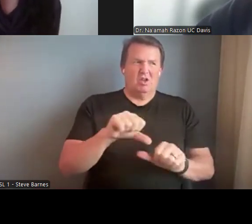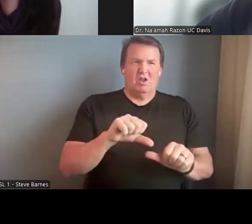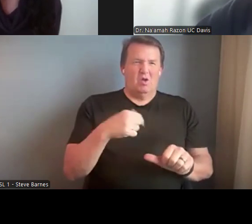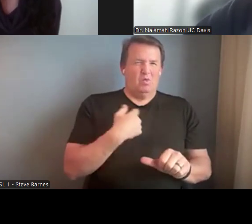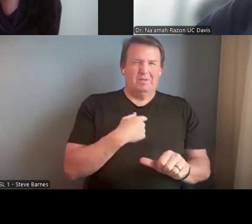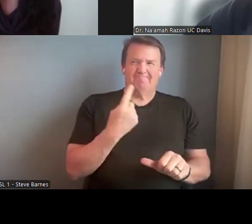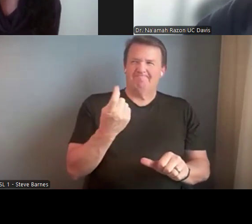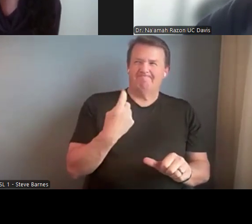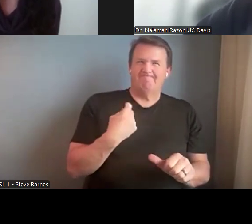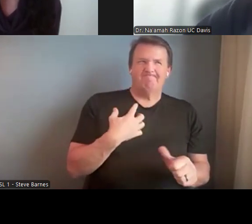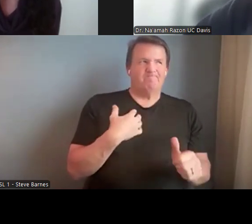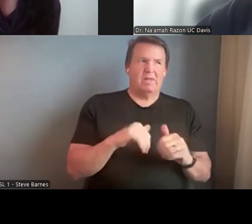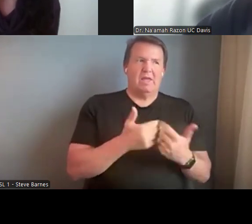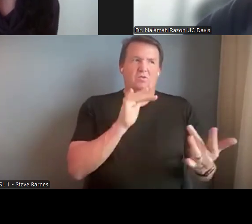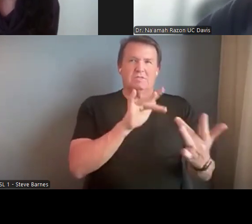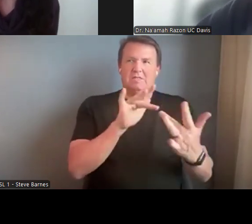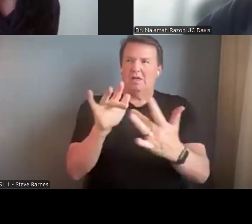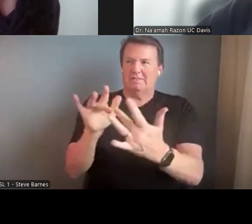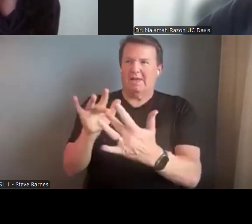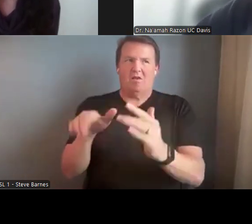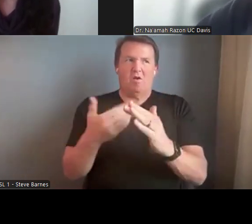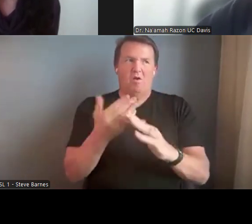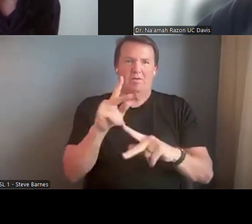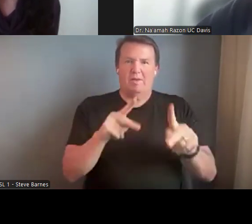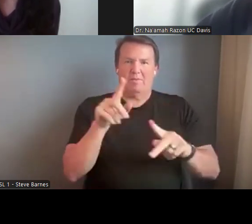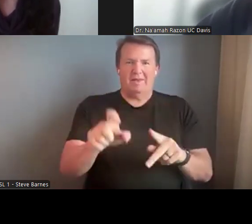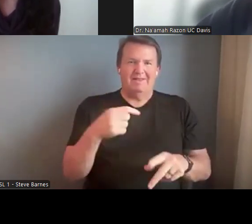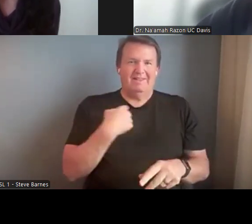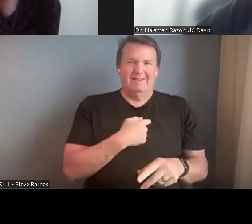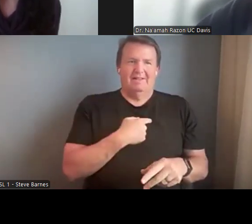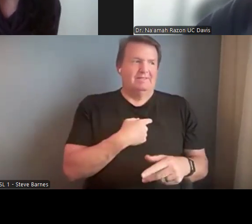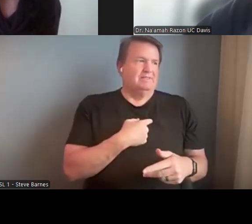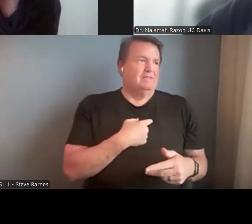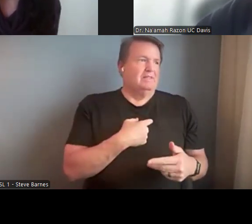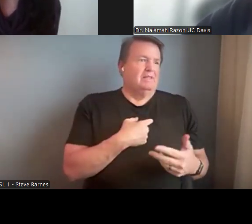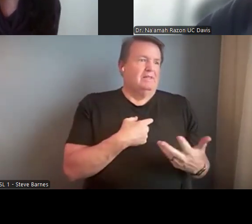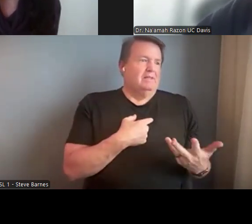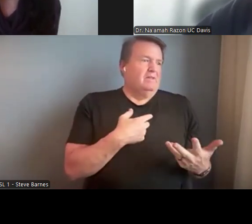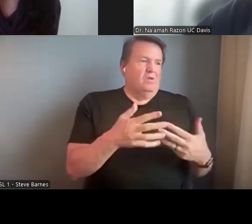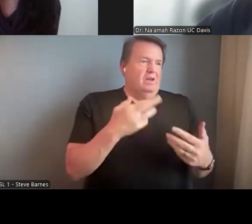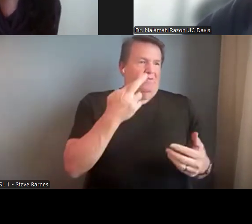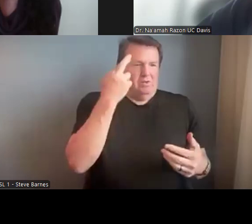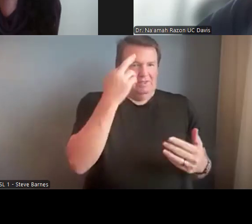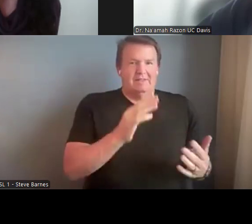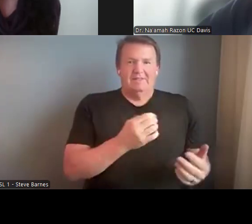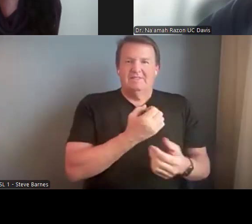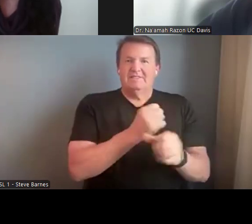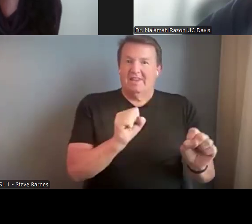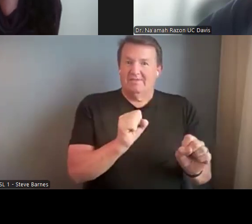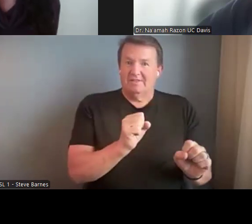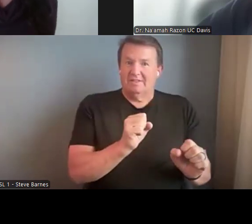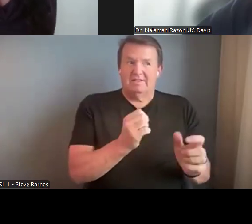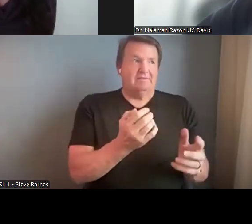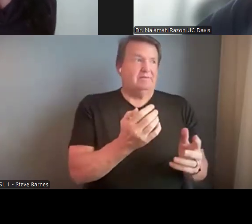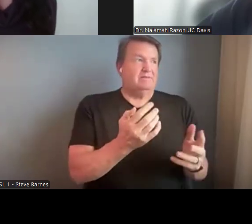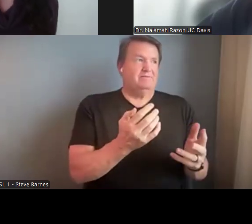How do we reach the immigrants that just, for whatever reason, whether it was safety or culturally, I'm Jamaican, we don't ask for help and we don't accept